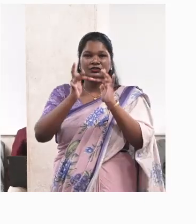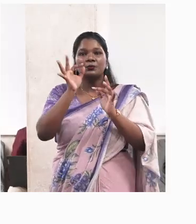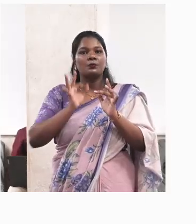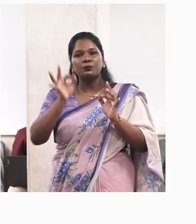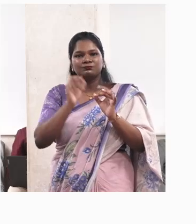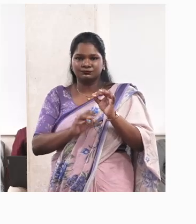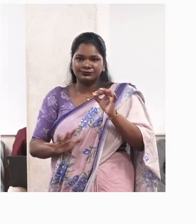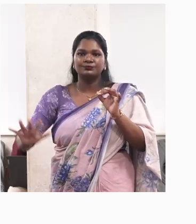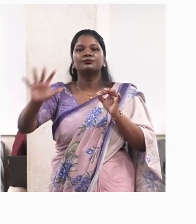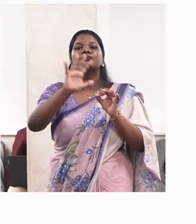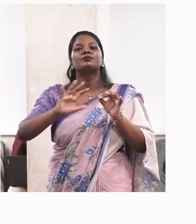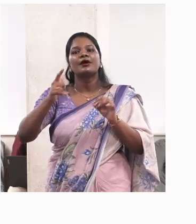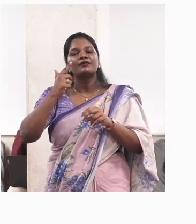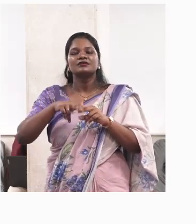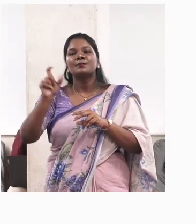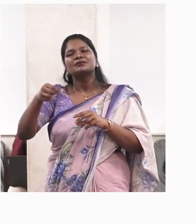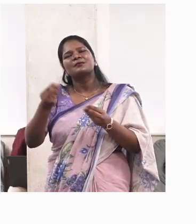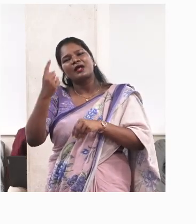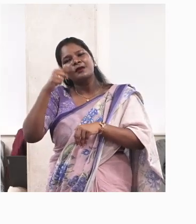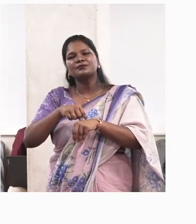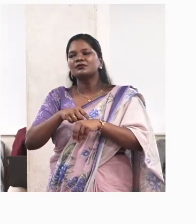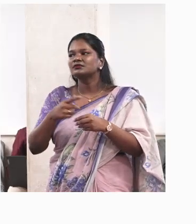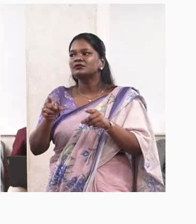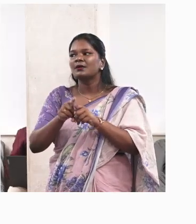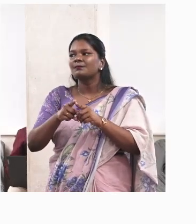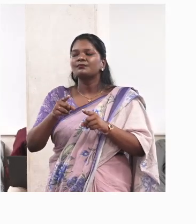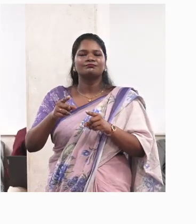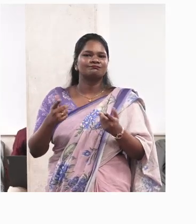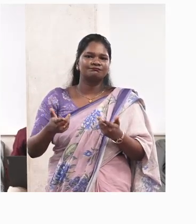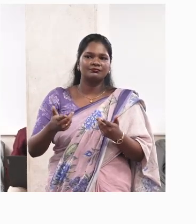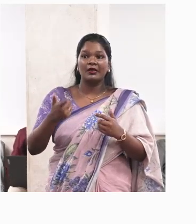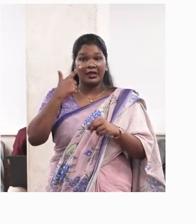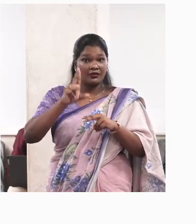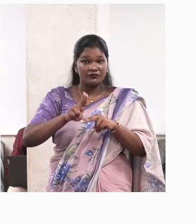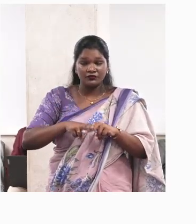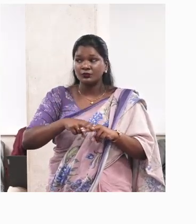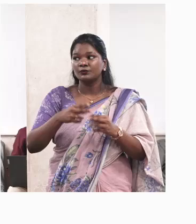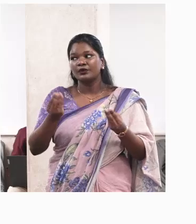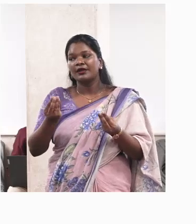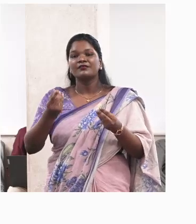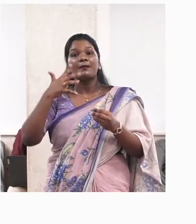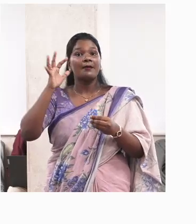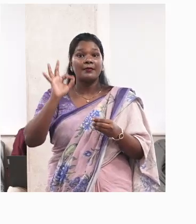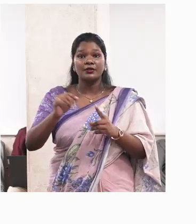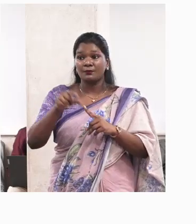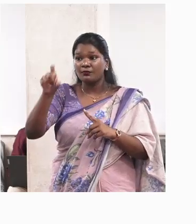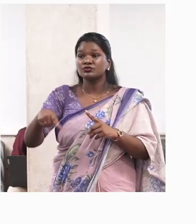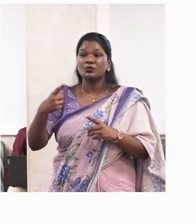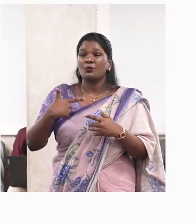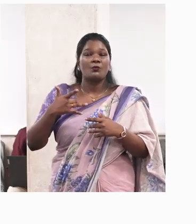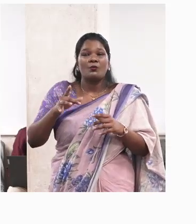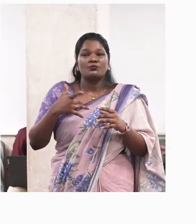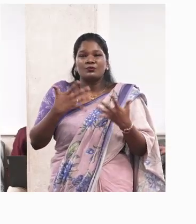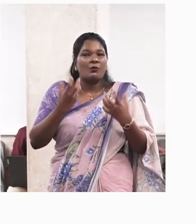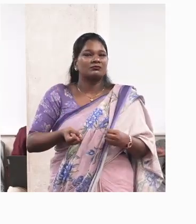slowly involve the person, and sometimes contemplate also that if even the main client doesn't want to take